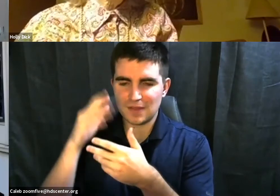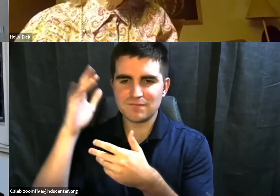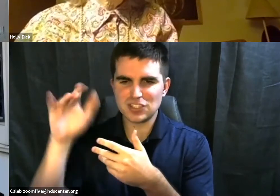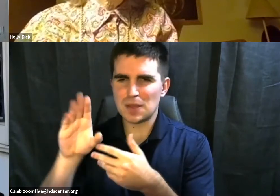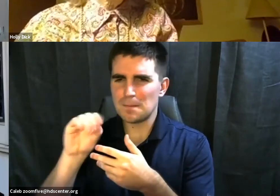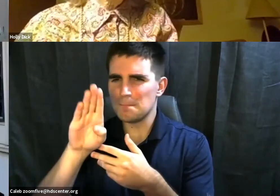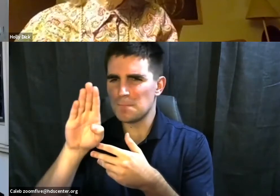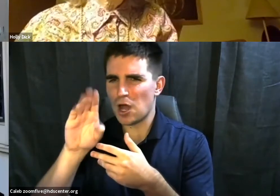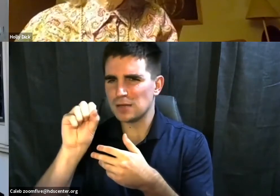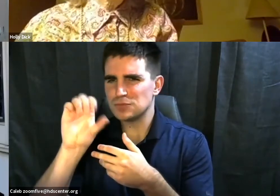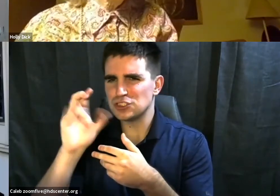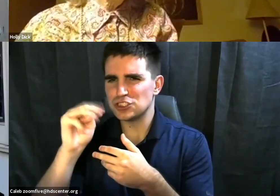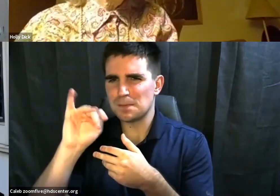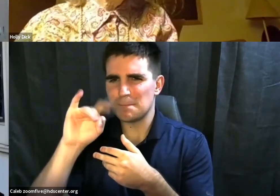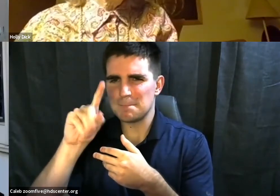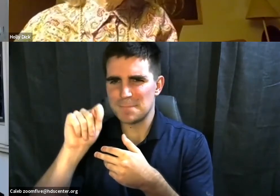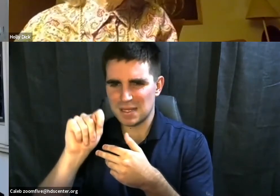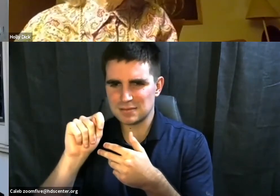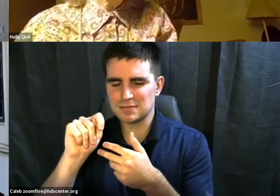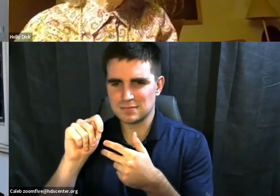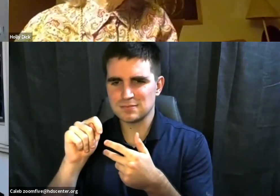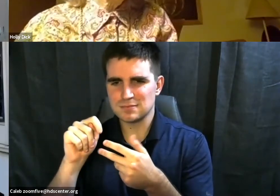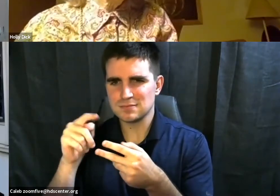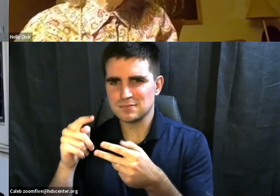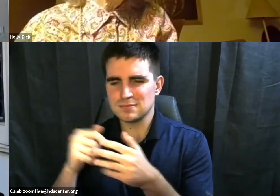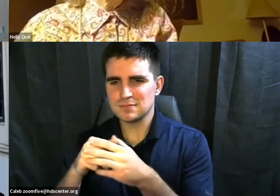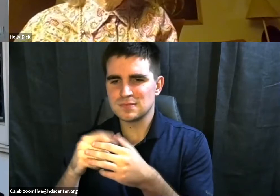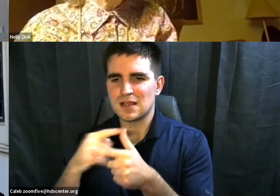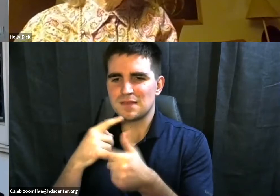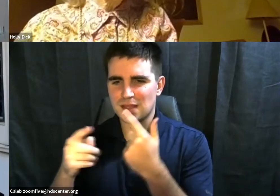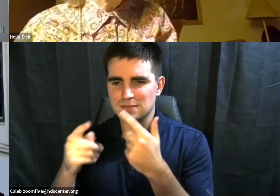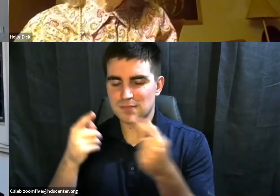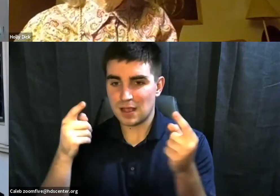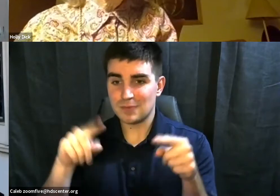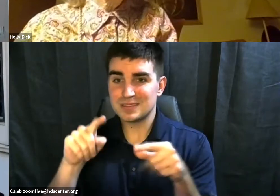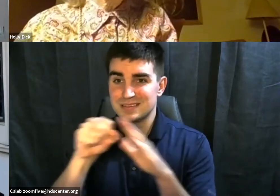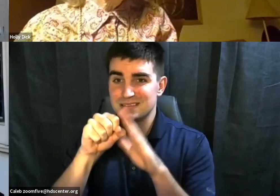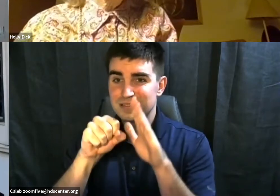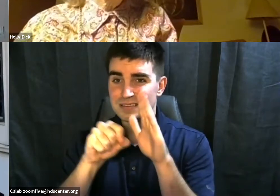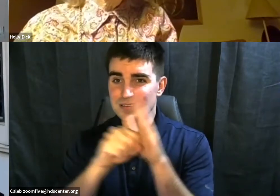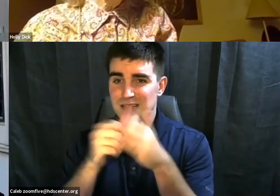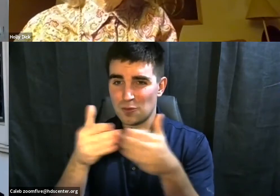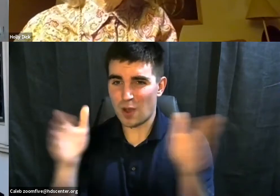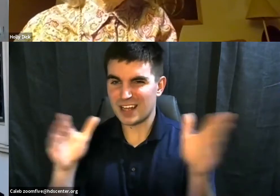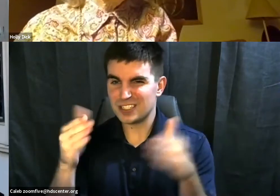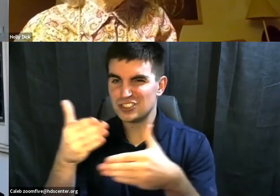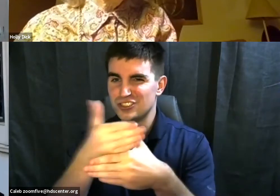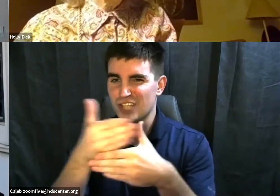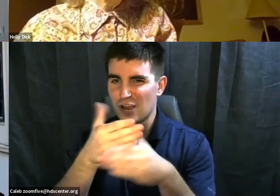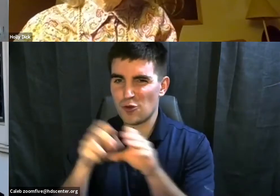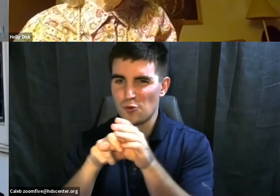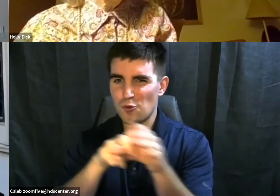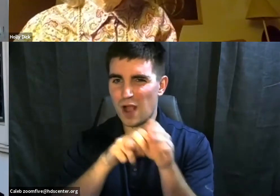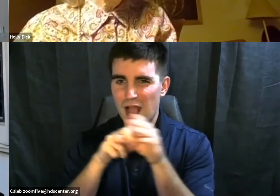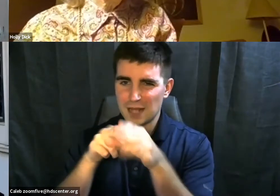Schmidt, and it was something that led to the statewide shared ride program, which now serves the whole